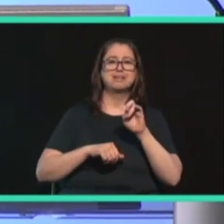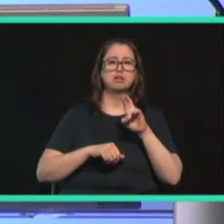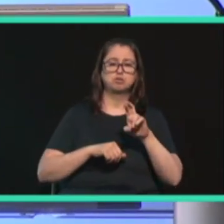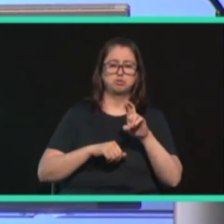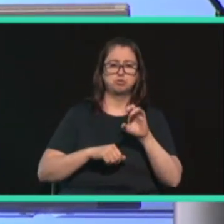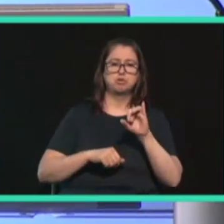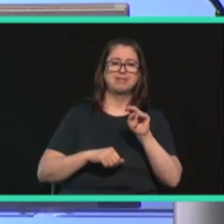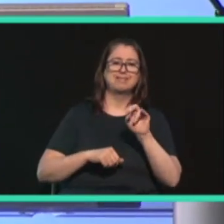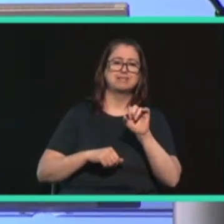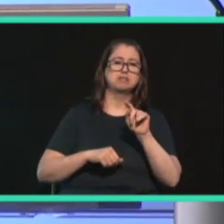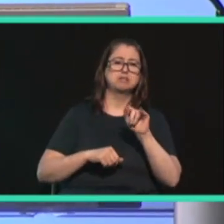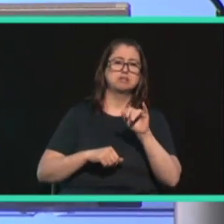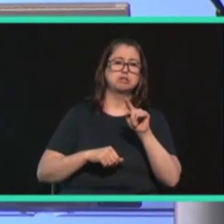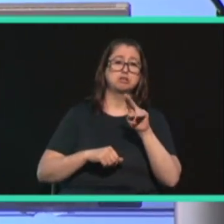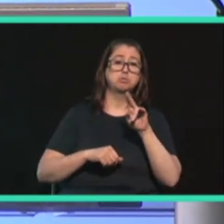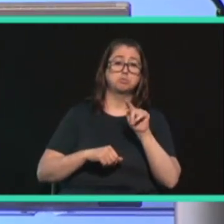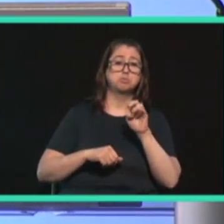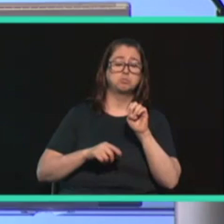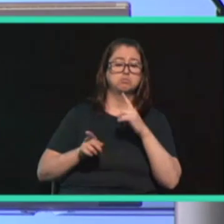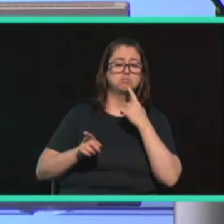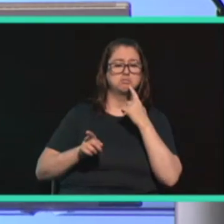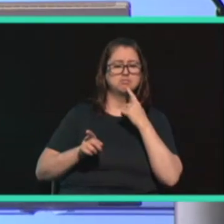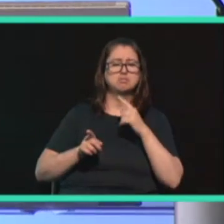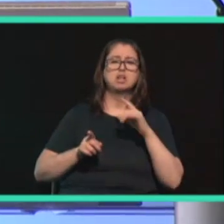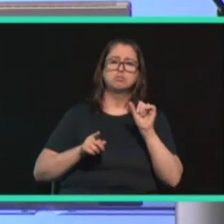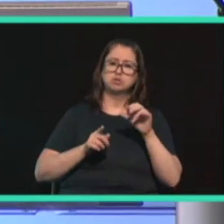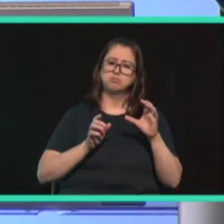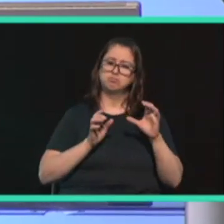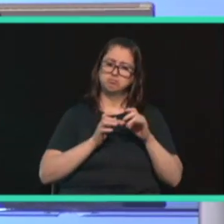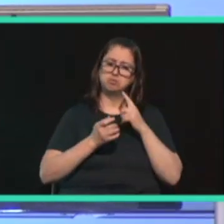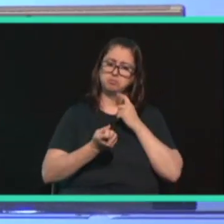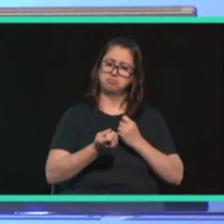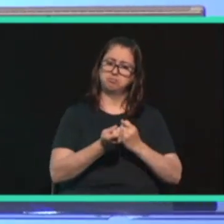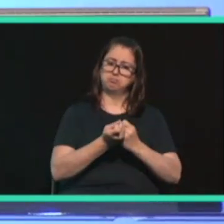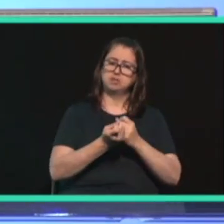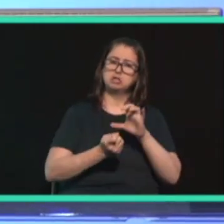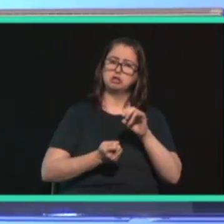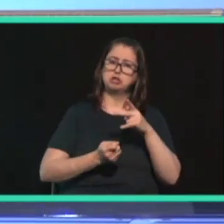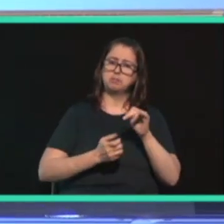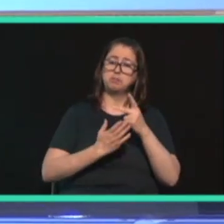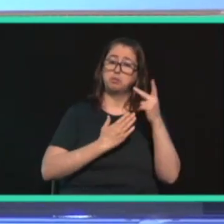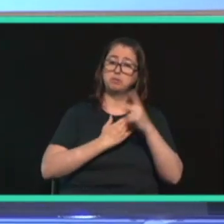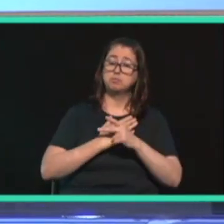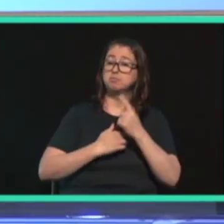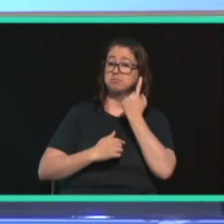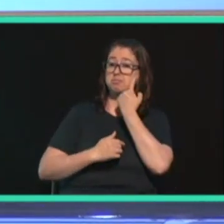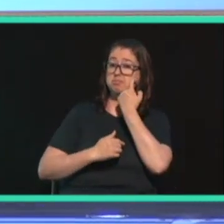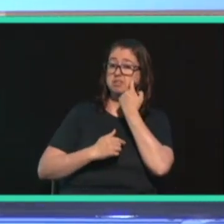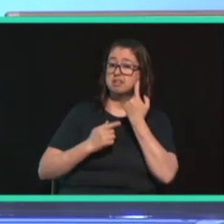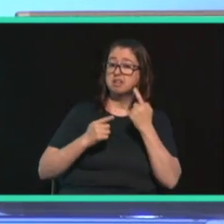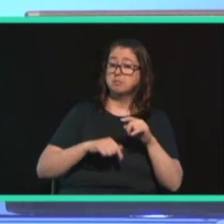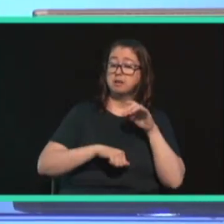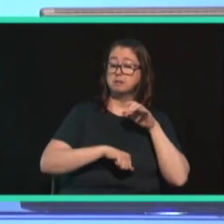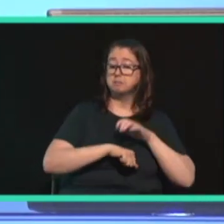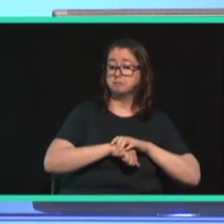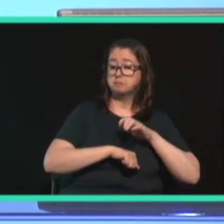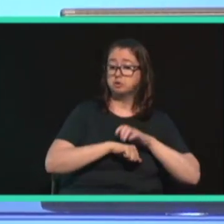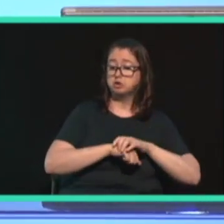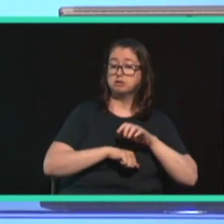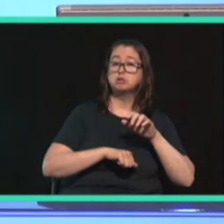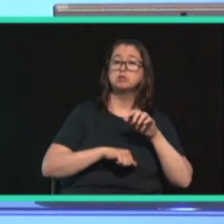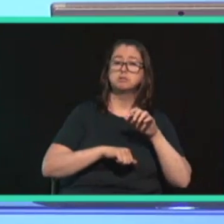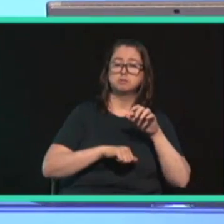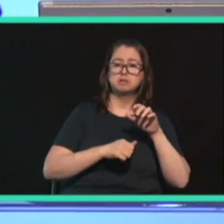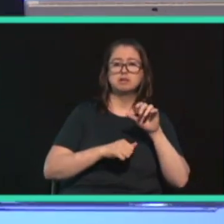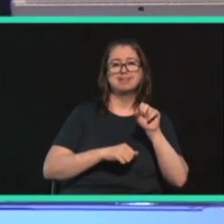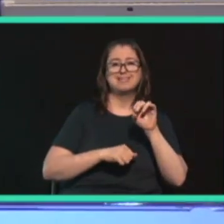also certified the CHIP program. And what is new news is that just last month, the British Society of Lifestyle